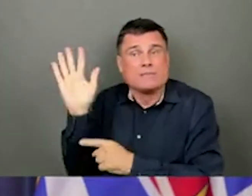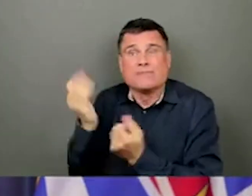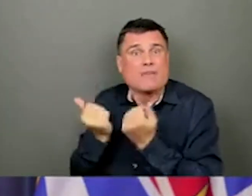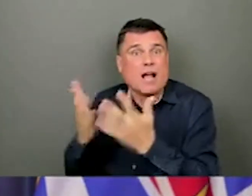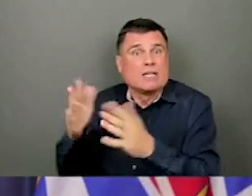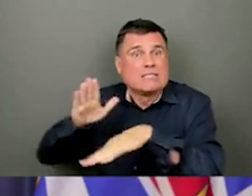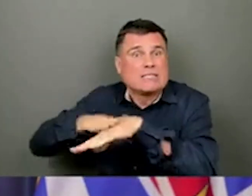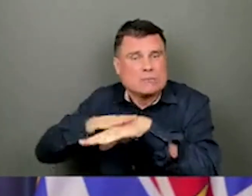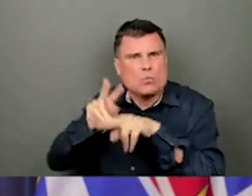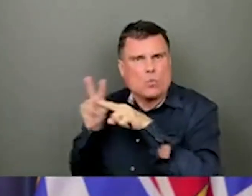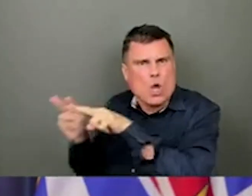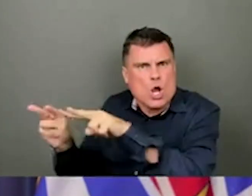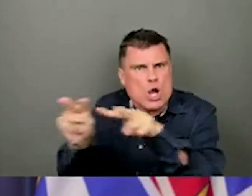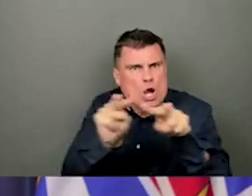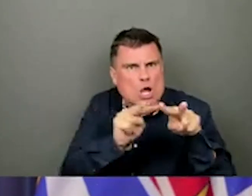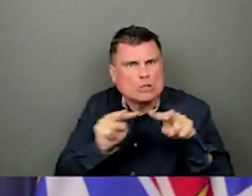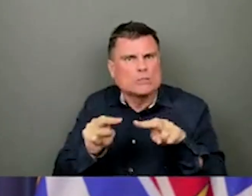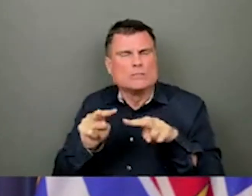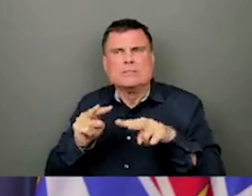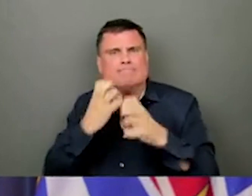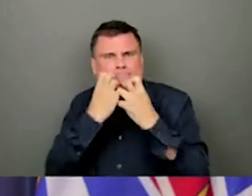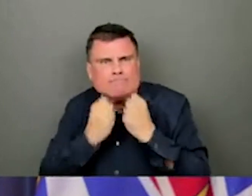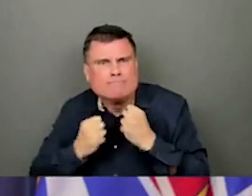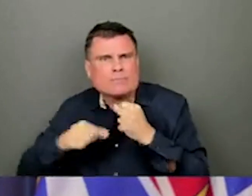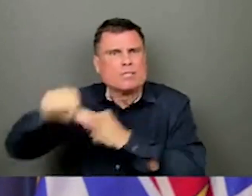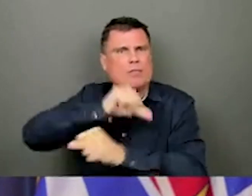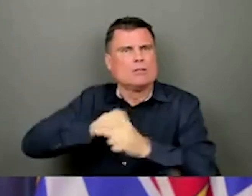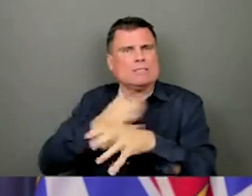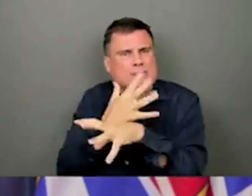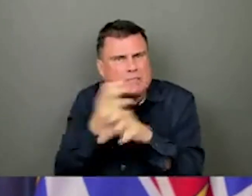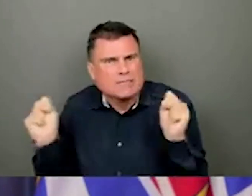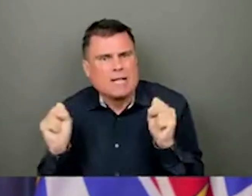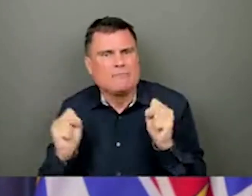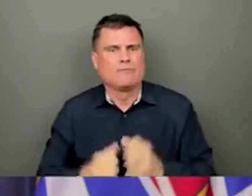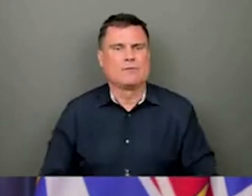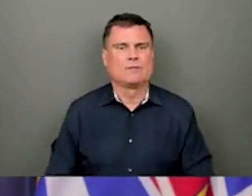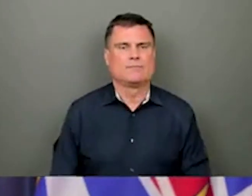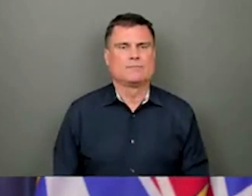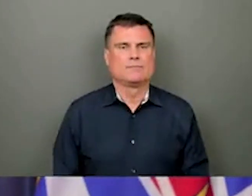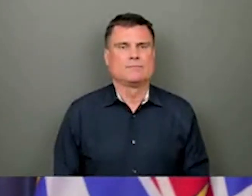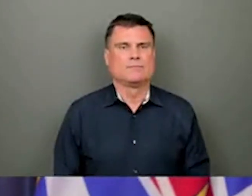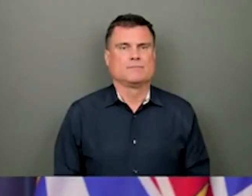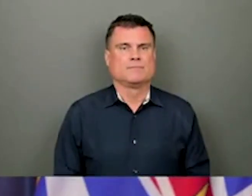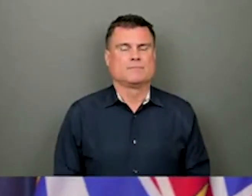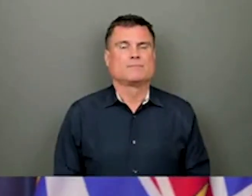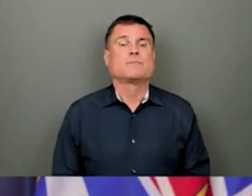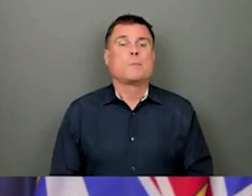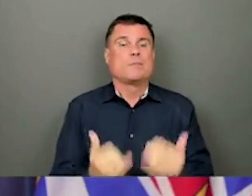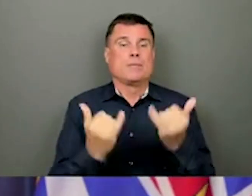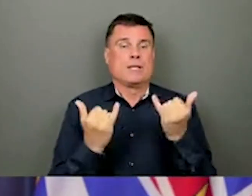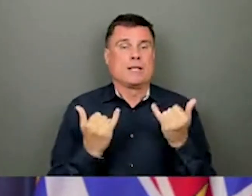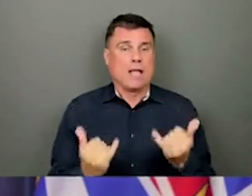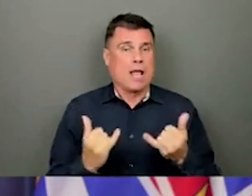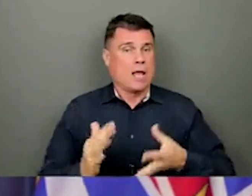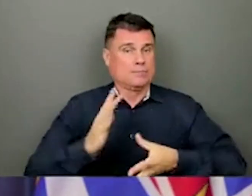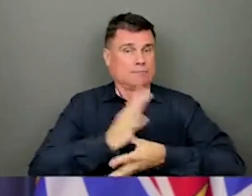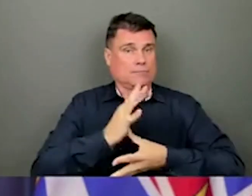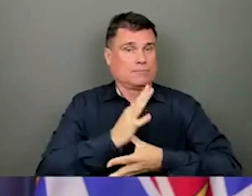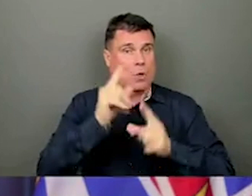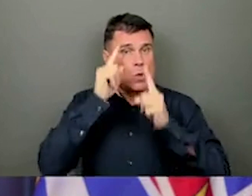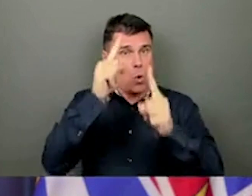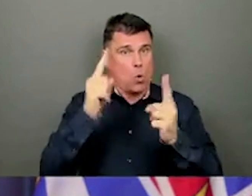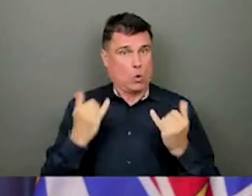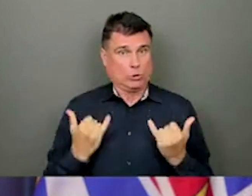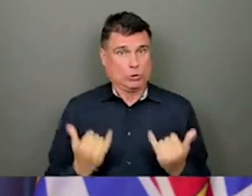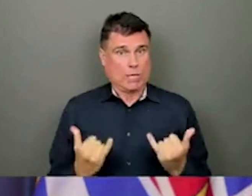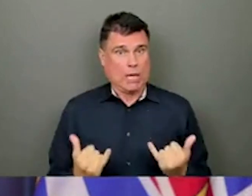make everybody safe. And now, of course, I want to turn to the objective of our conference today, and that's to talk about